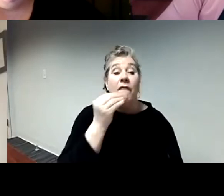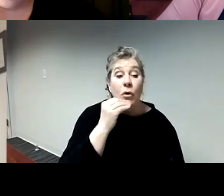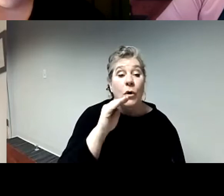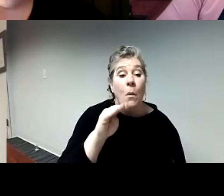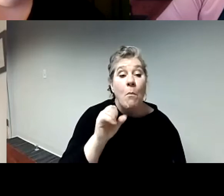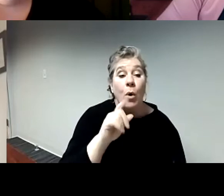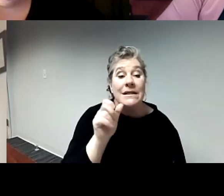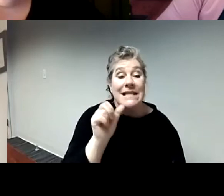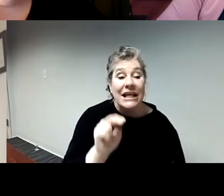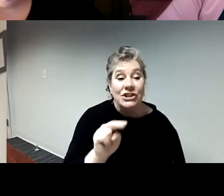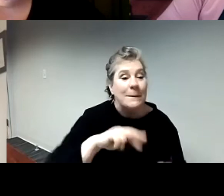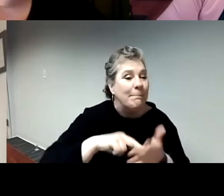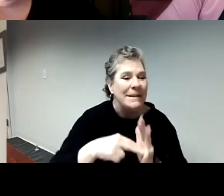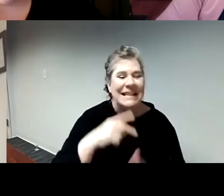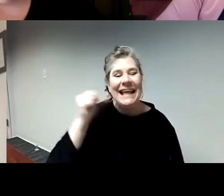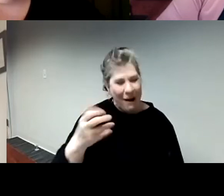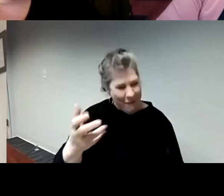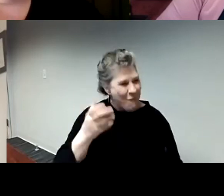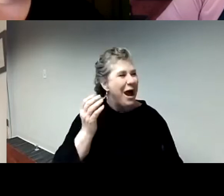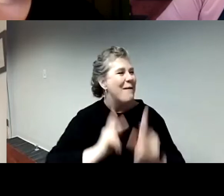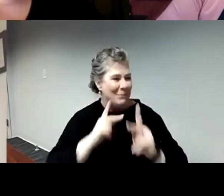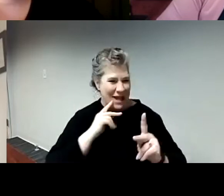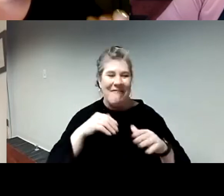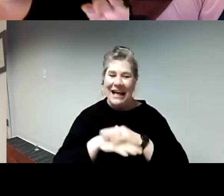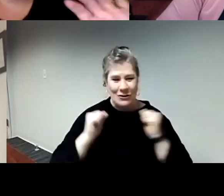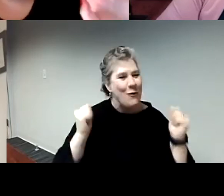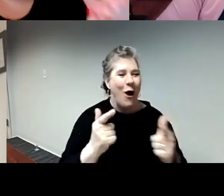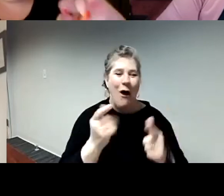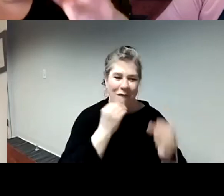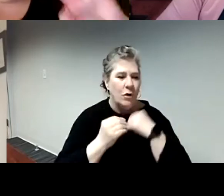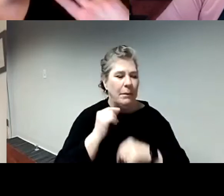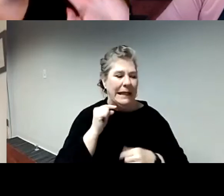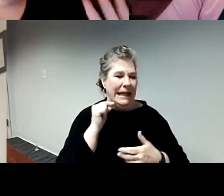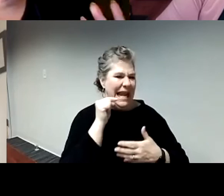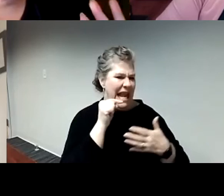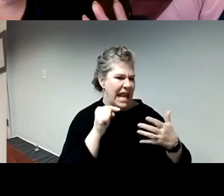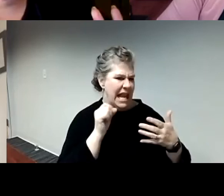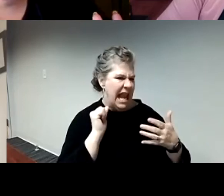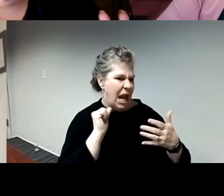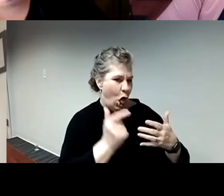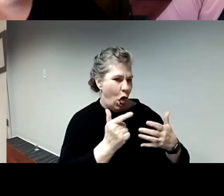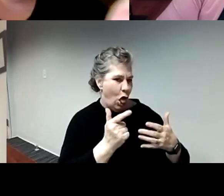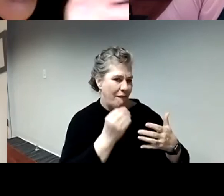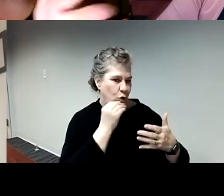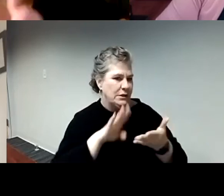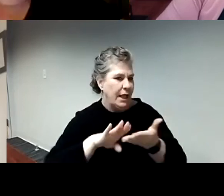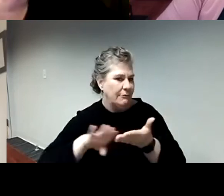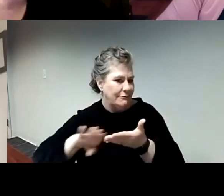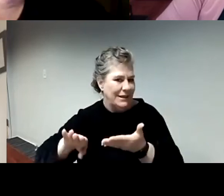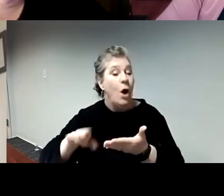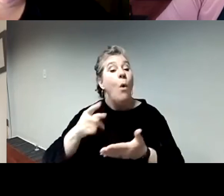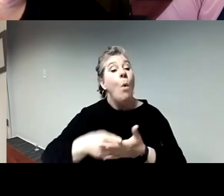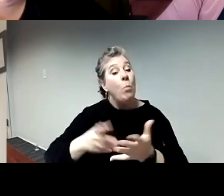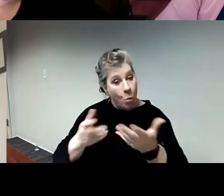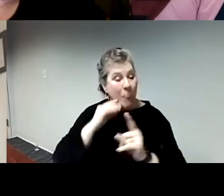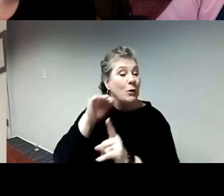says, yeah, we want people to have access to all foods, but not all foods. Like, just the foods that we want them